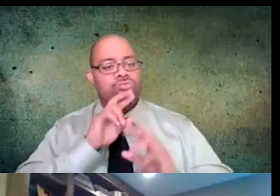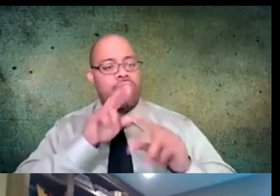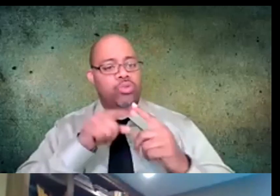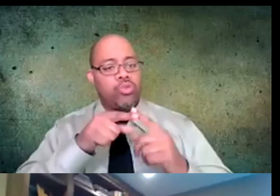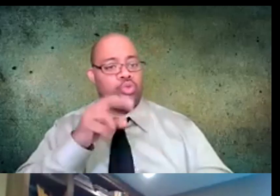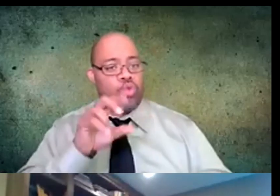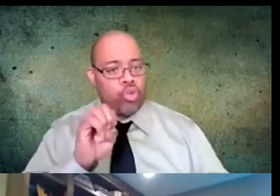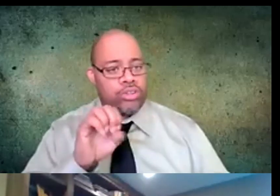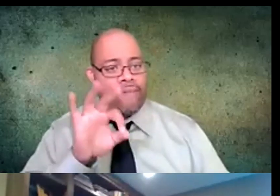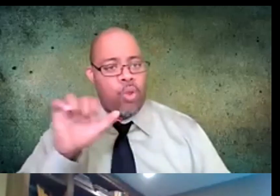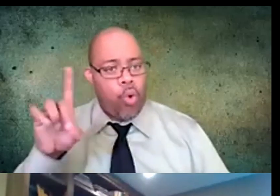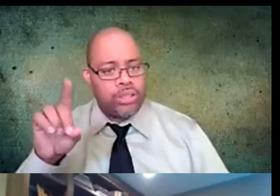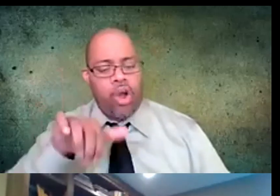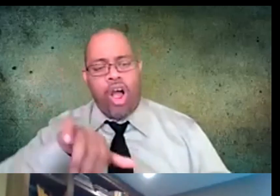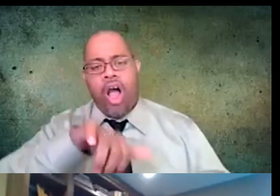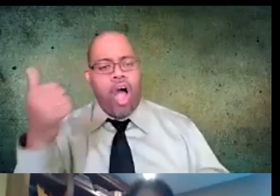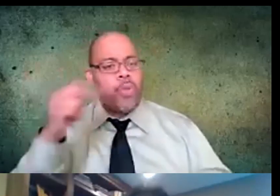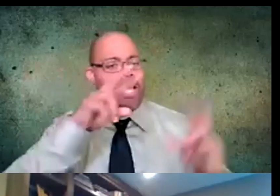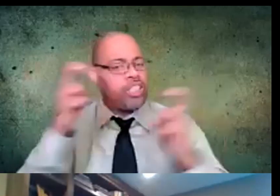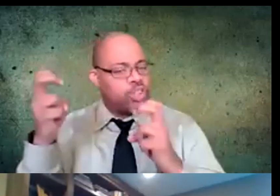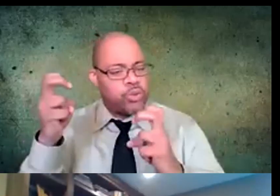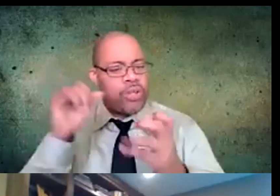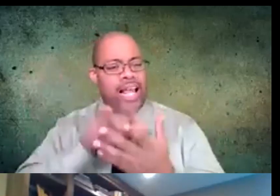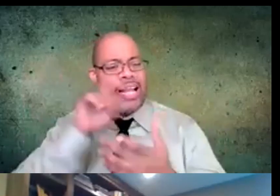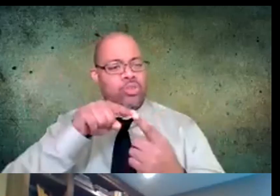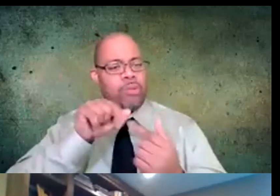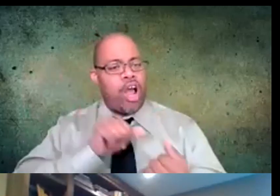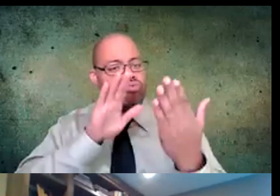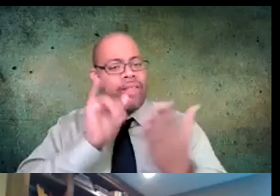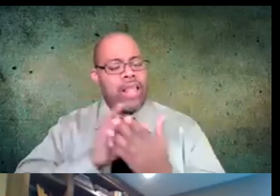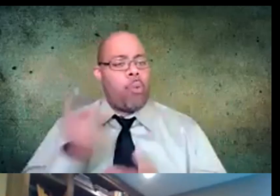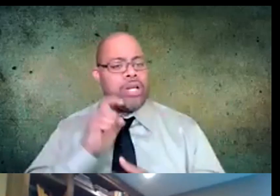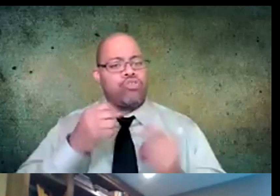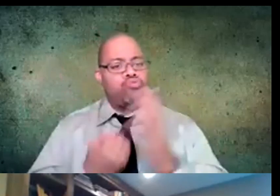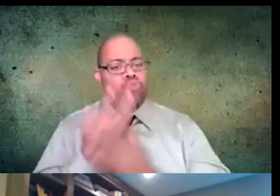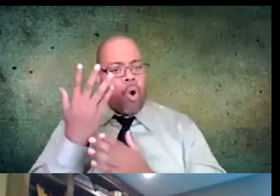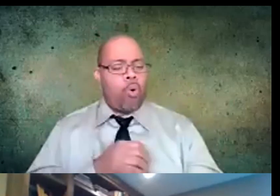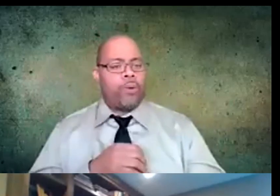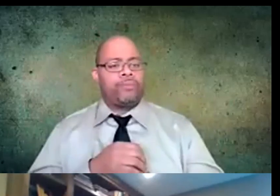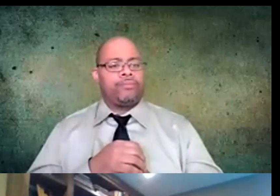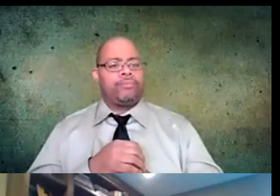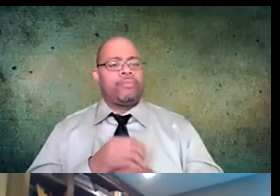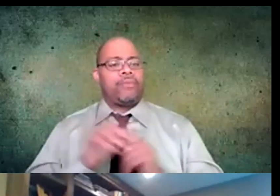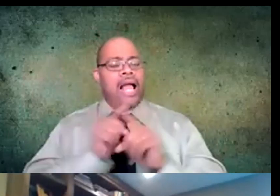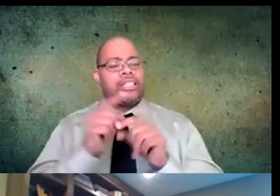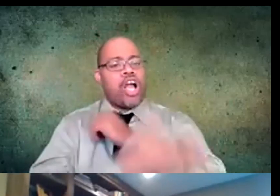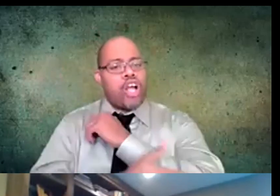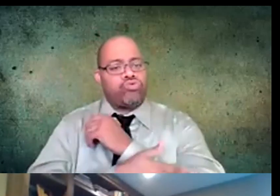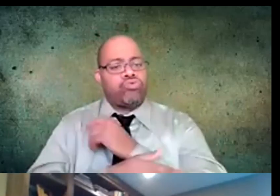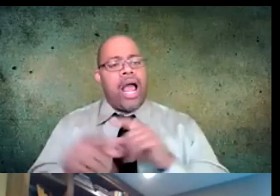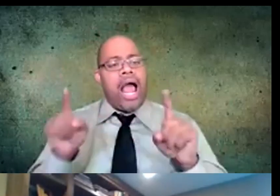Floyd and all of these other issues that need to be addressed, that we need to grow as a country, as